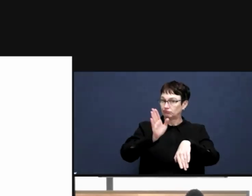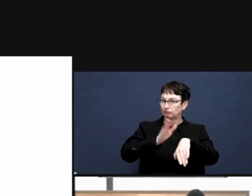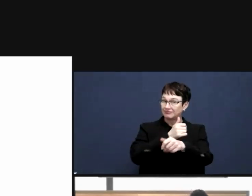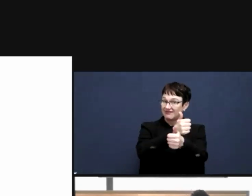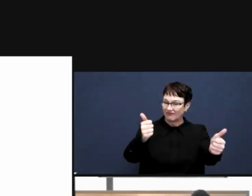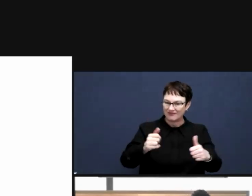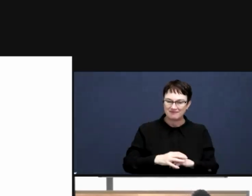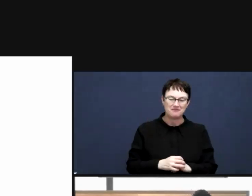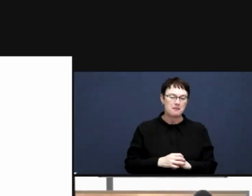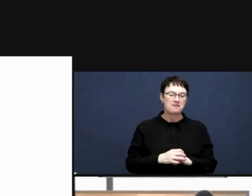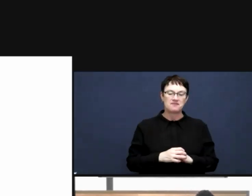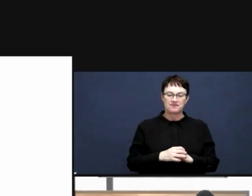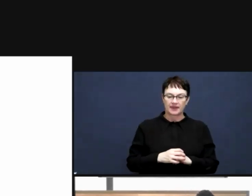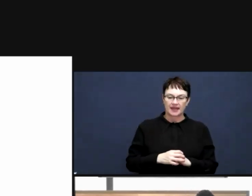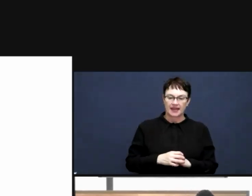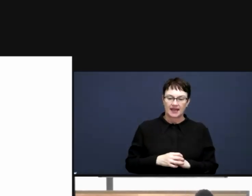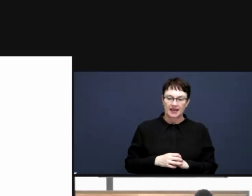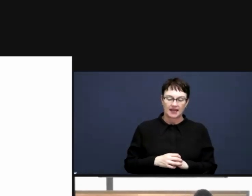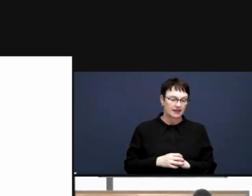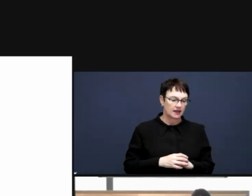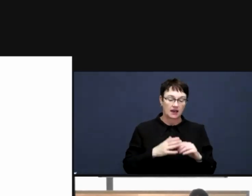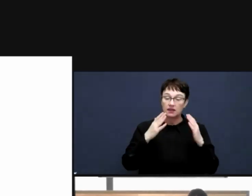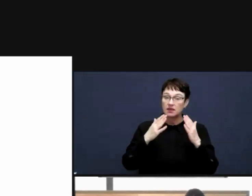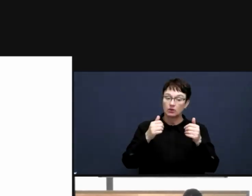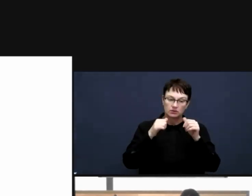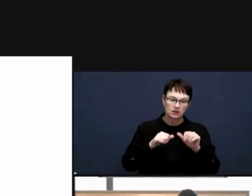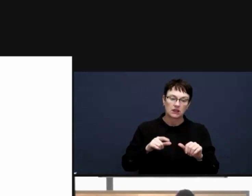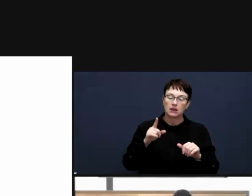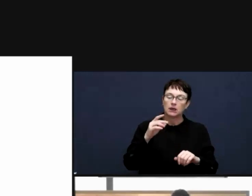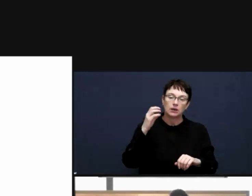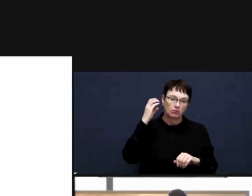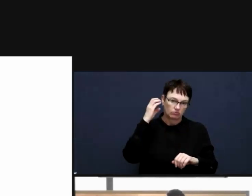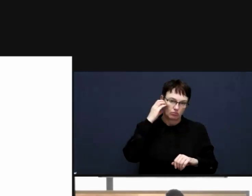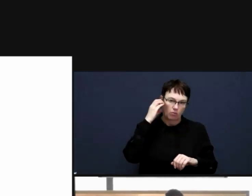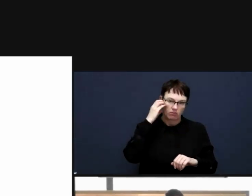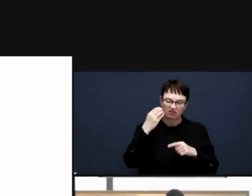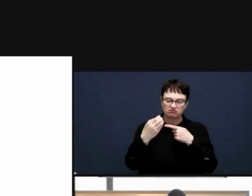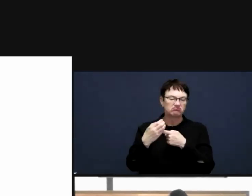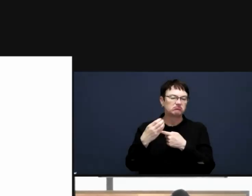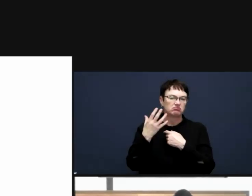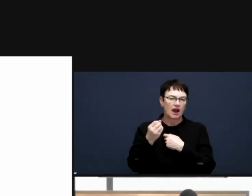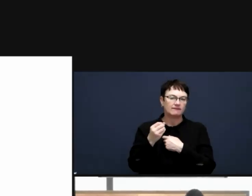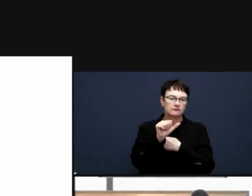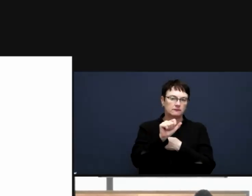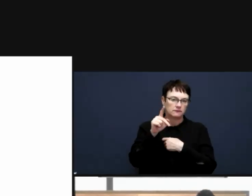Okay, mobile apps include by default a lot of assistive technologies.